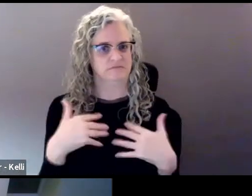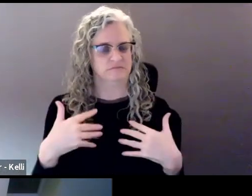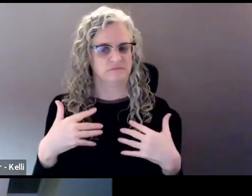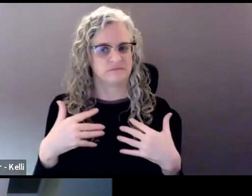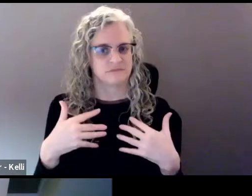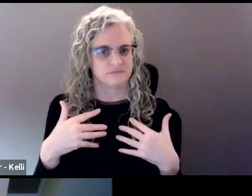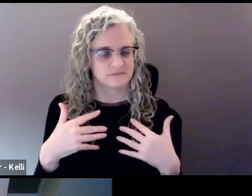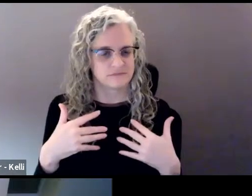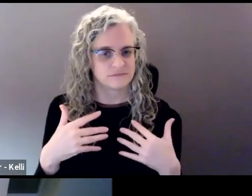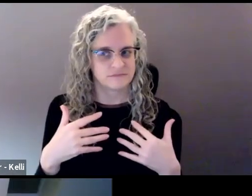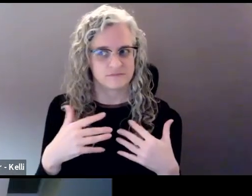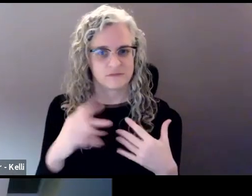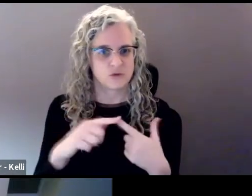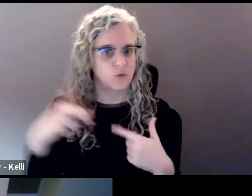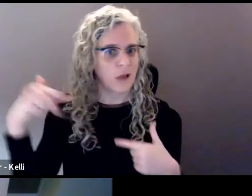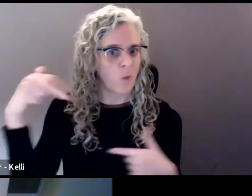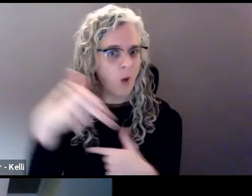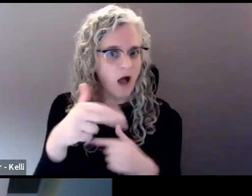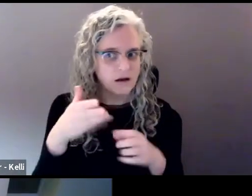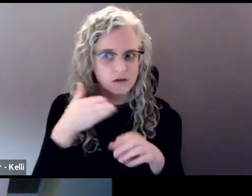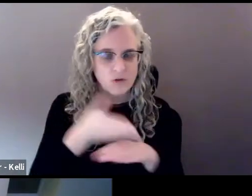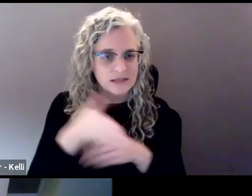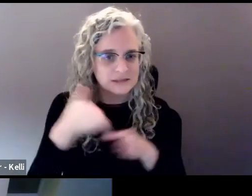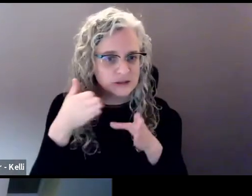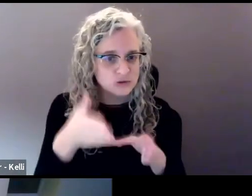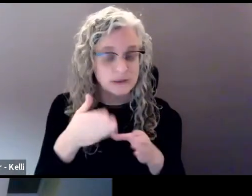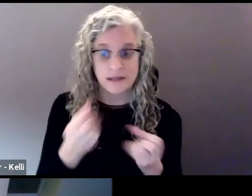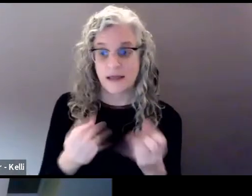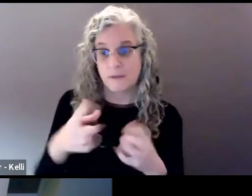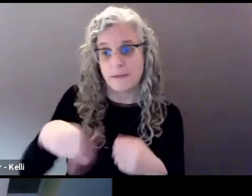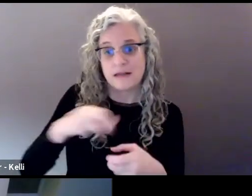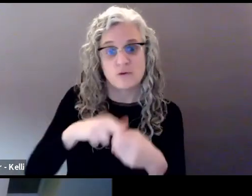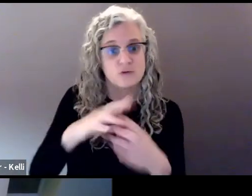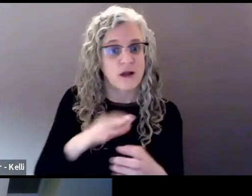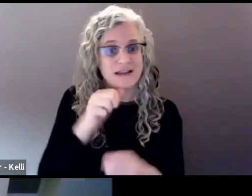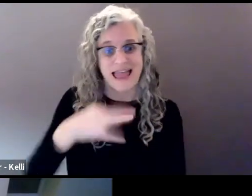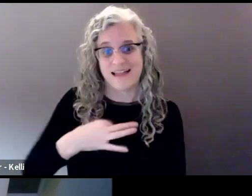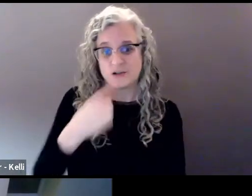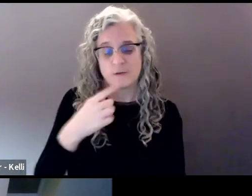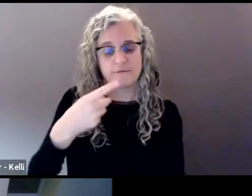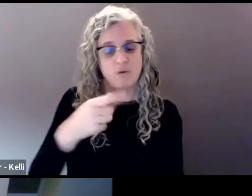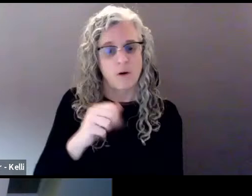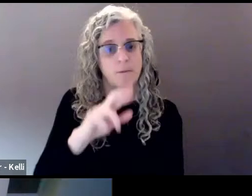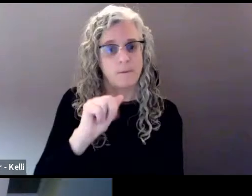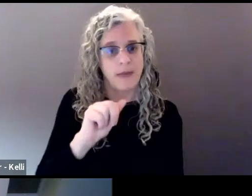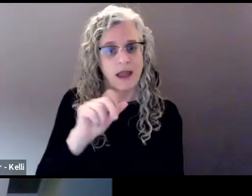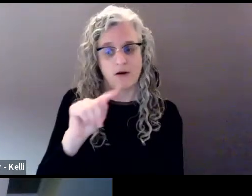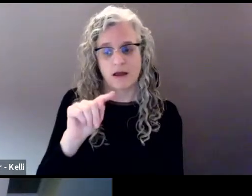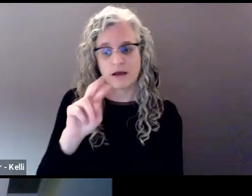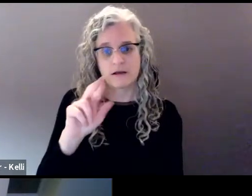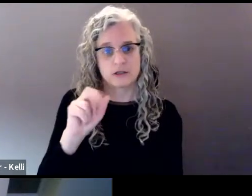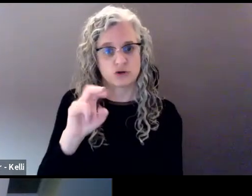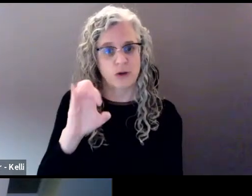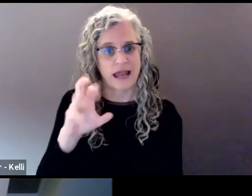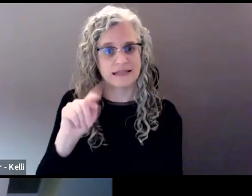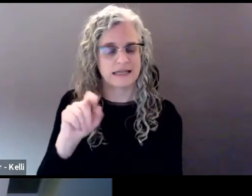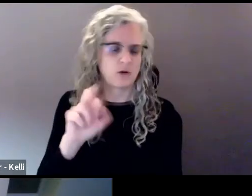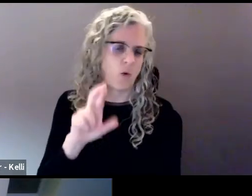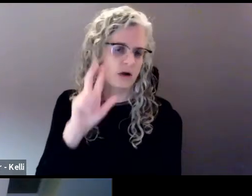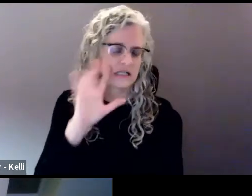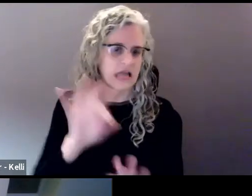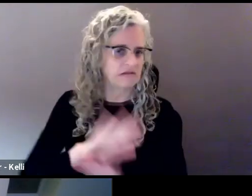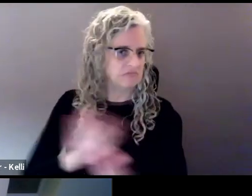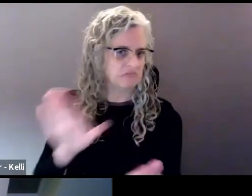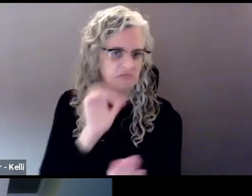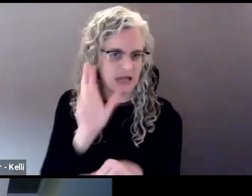of these riders are not eligible for paratransit or don't care to use it. Pandemic or not,